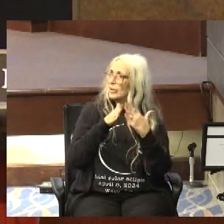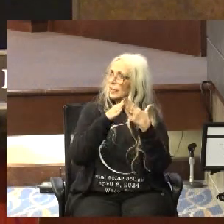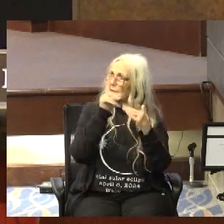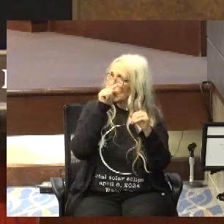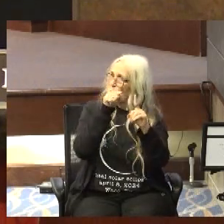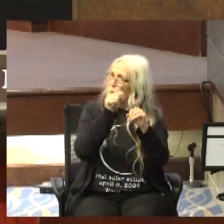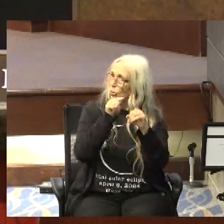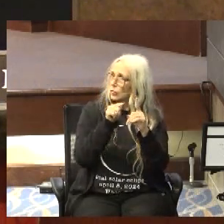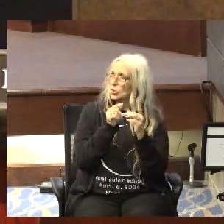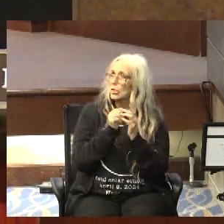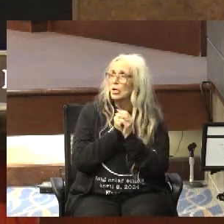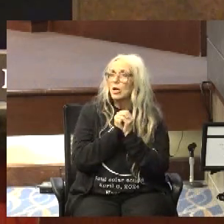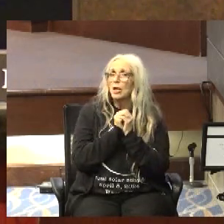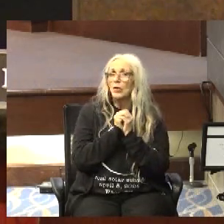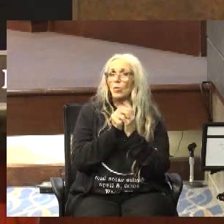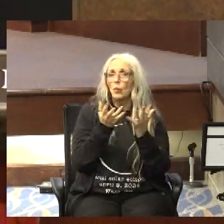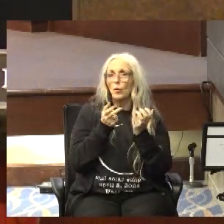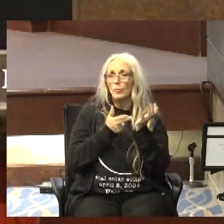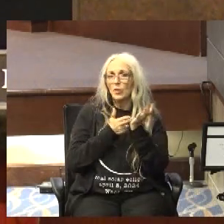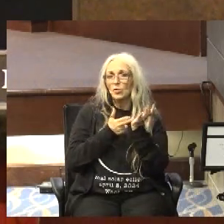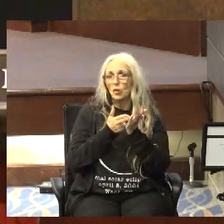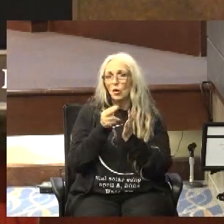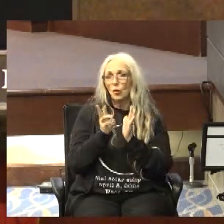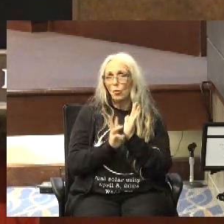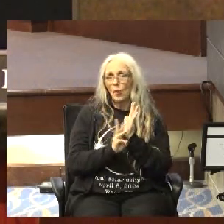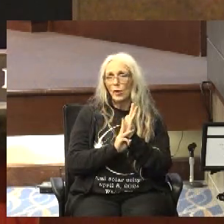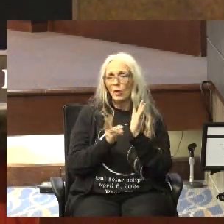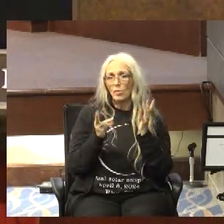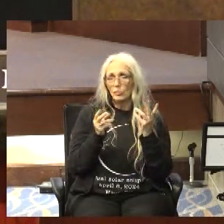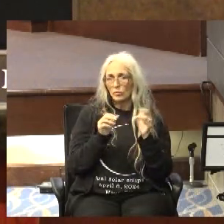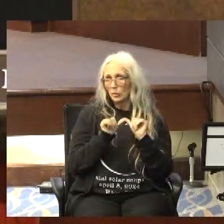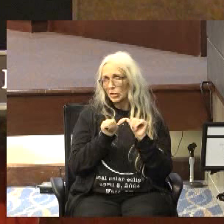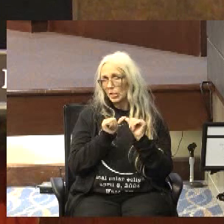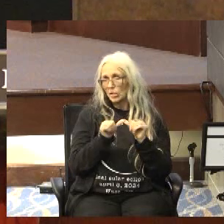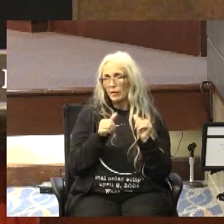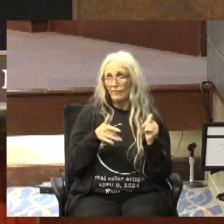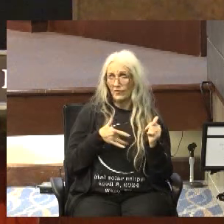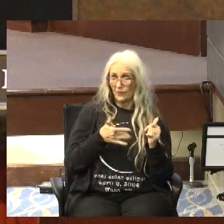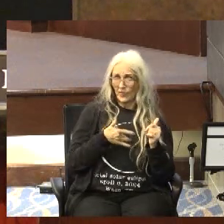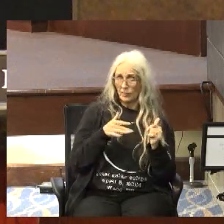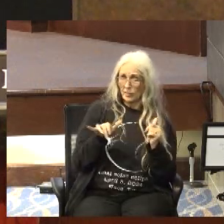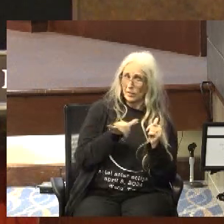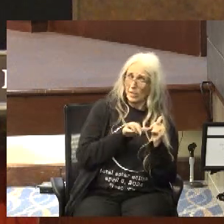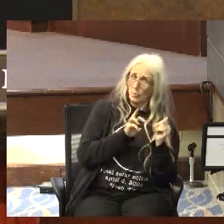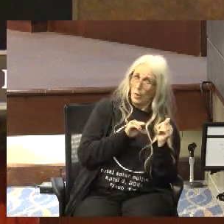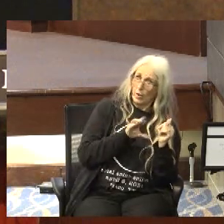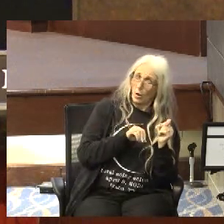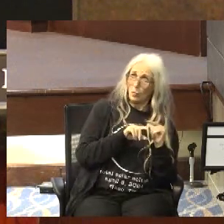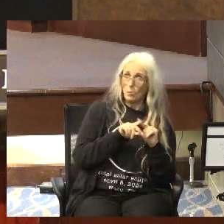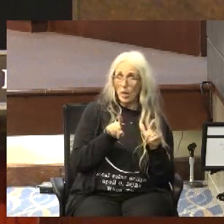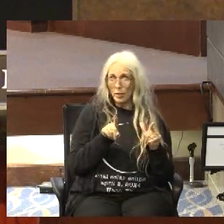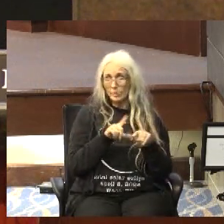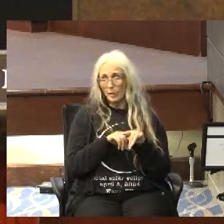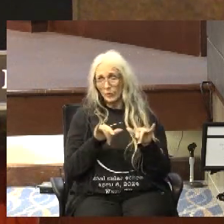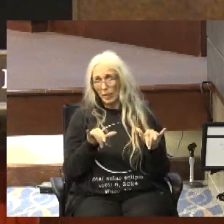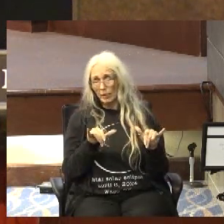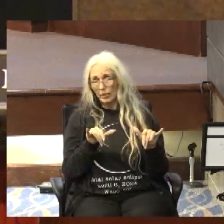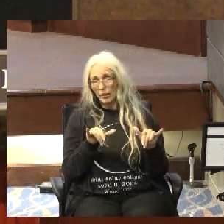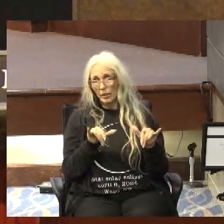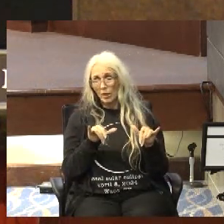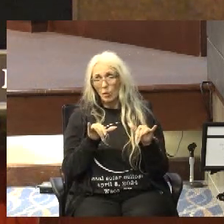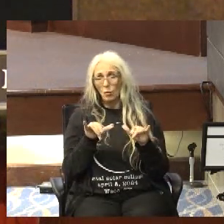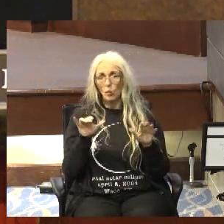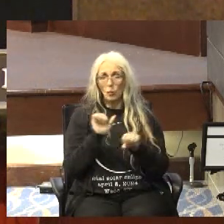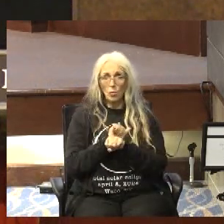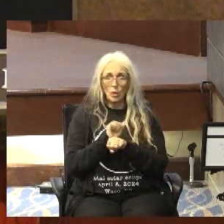with our city goals, is to ensure Waco is stays and feels like Waco on one hand, and then on the other hand, that as we're doing our projects,